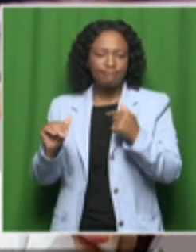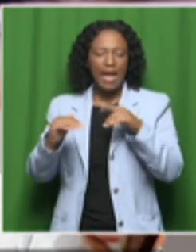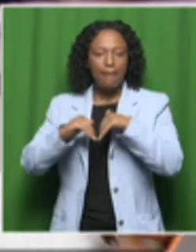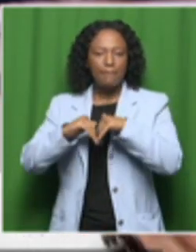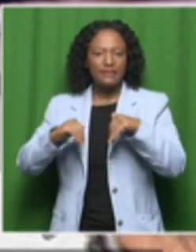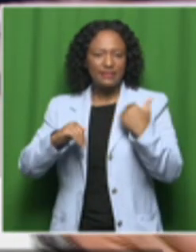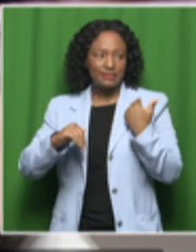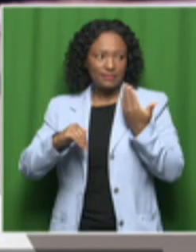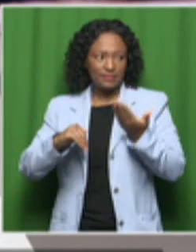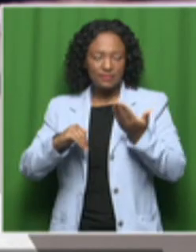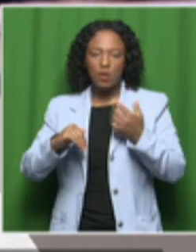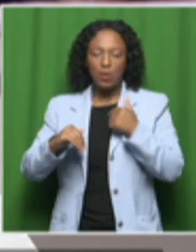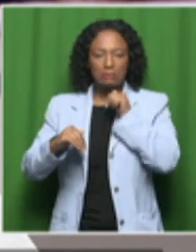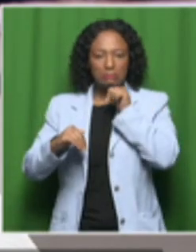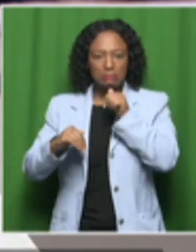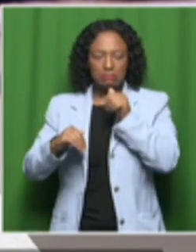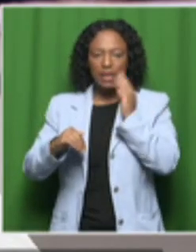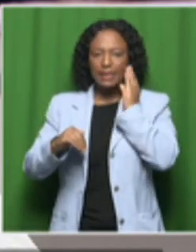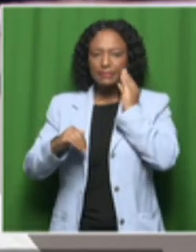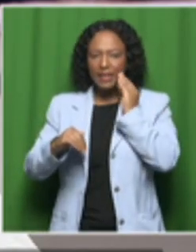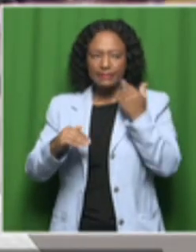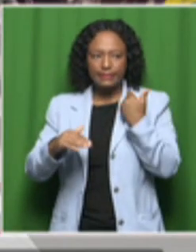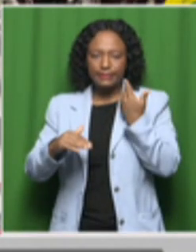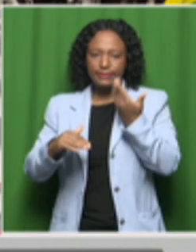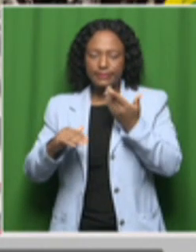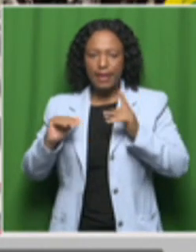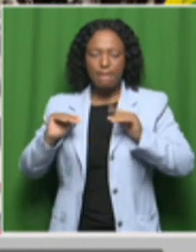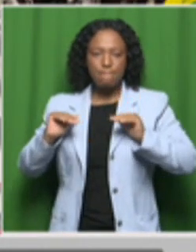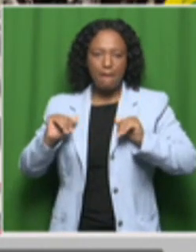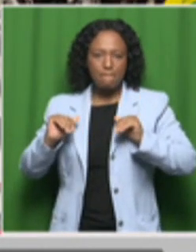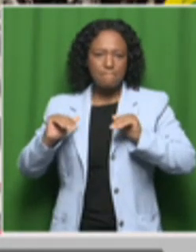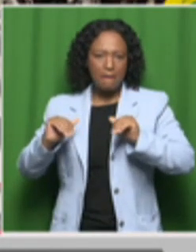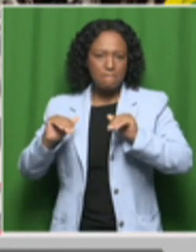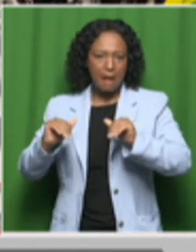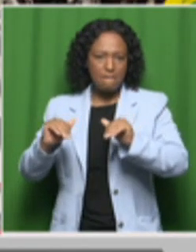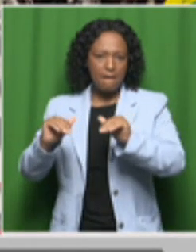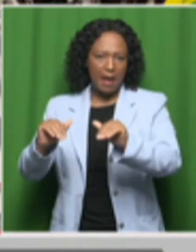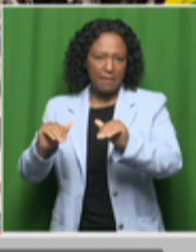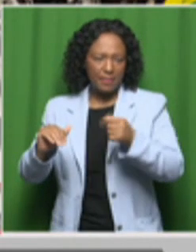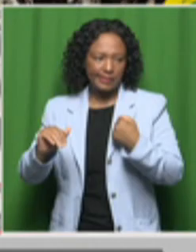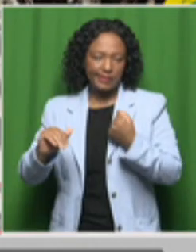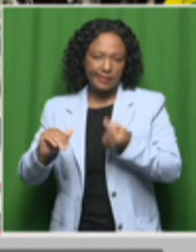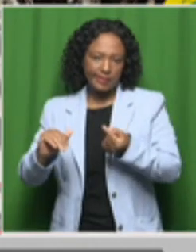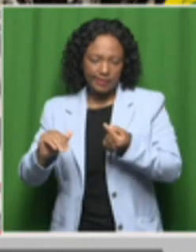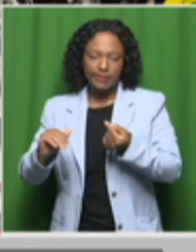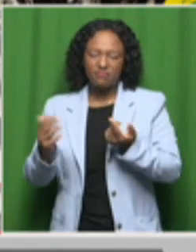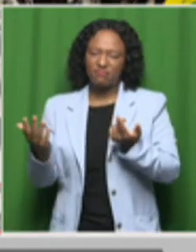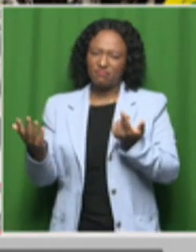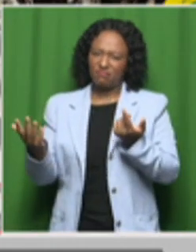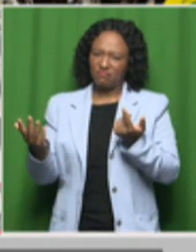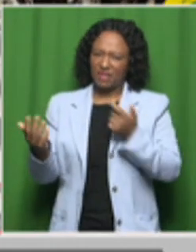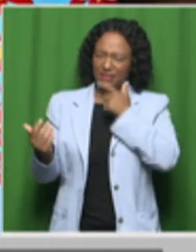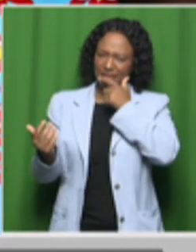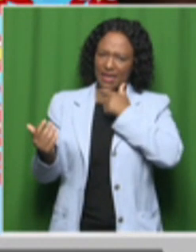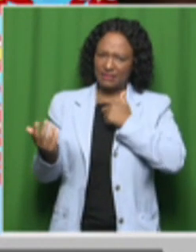system as well towards now, it is very sad that we still complain about similar challenges even in